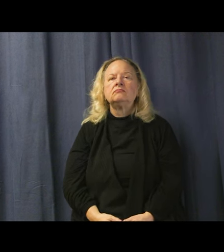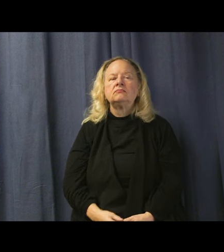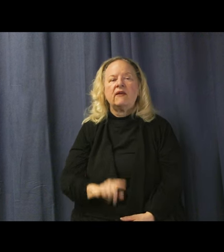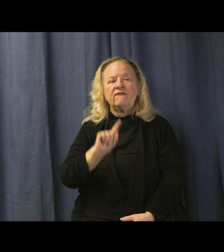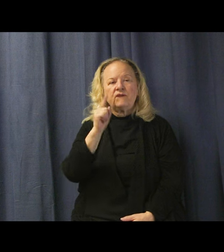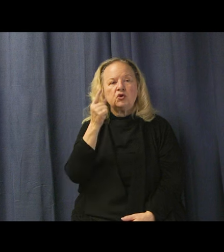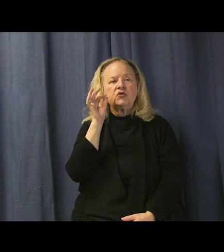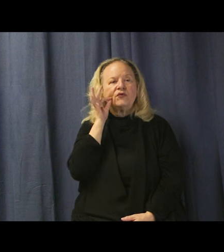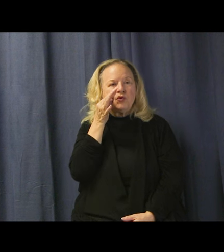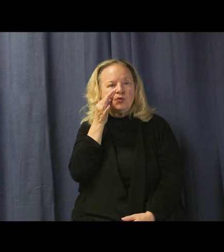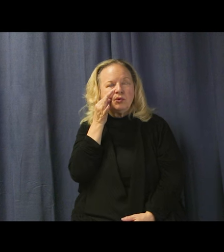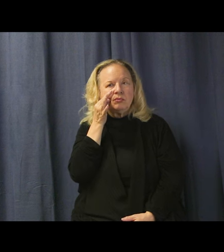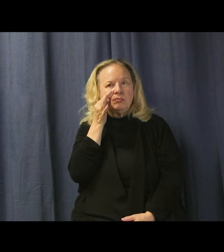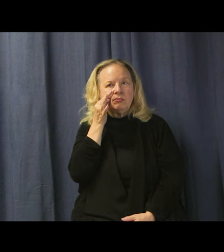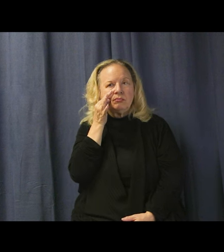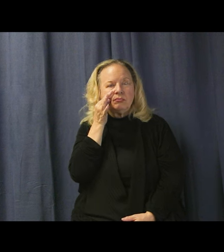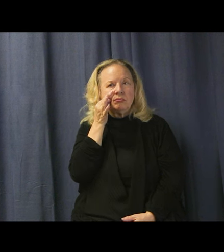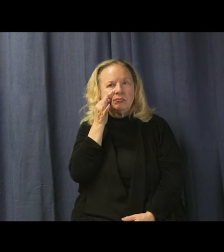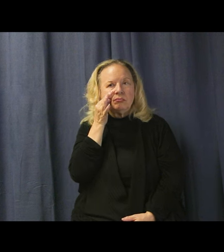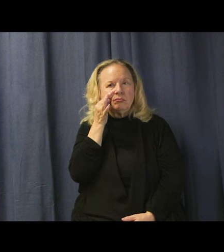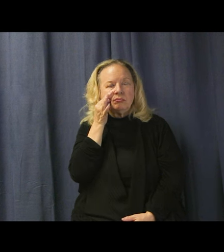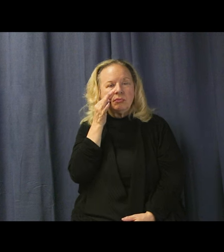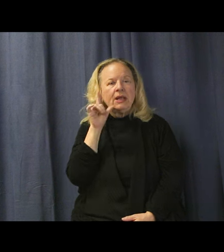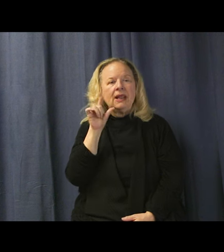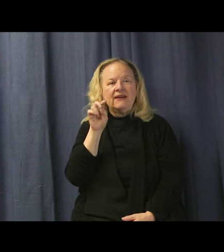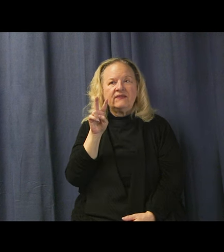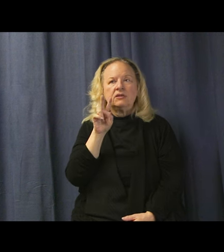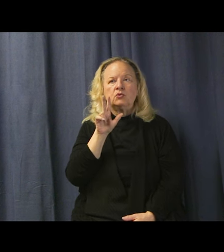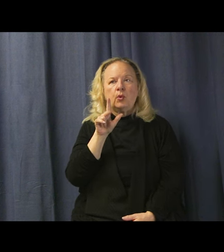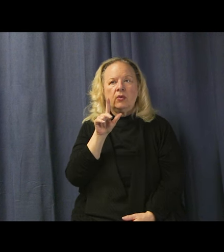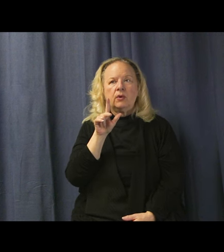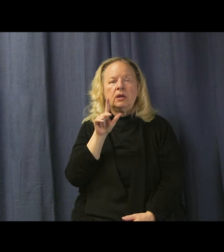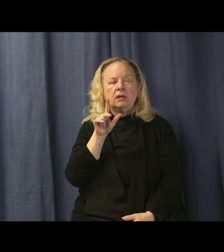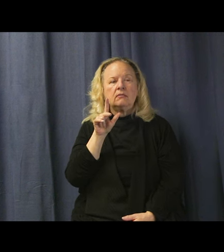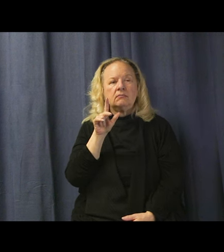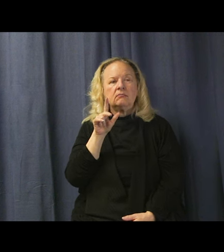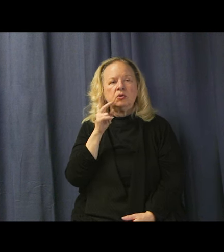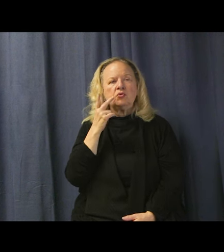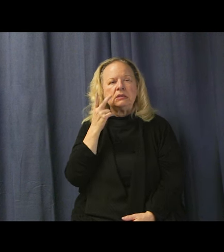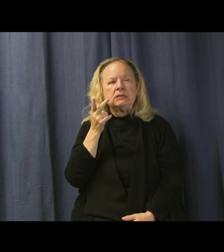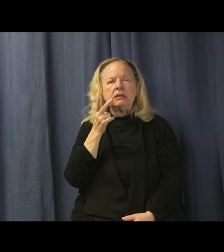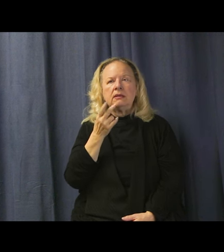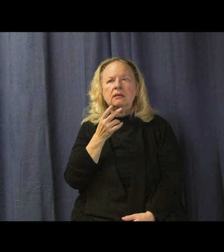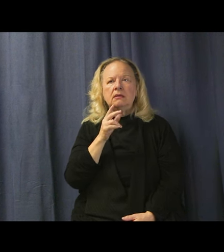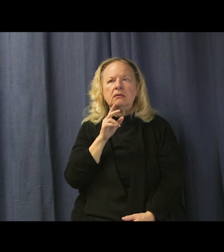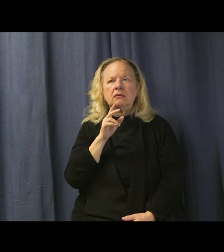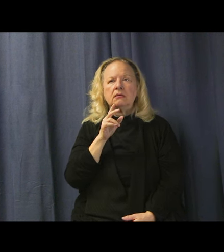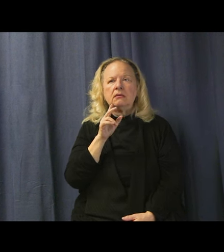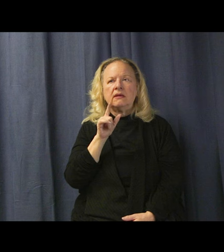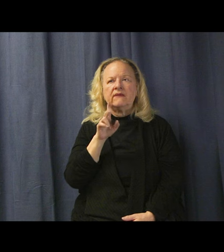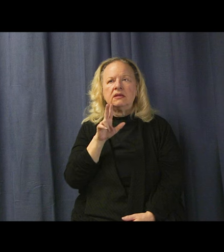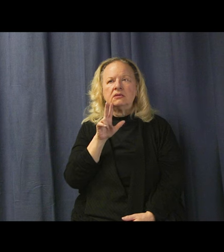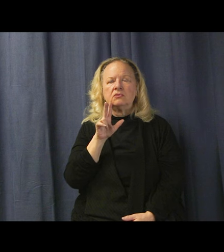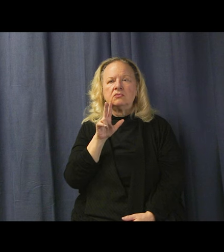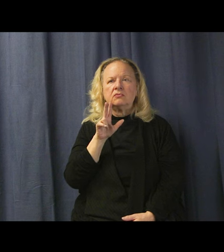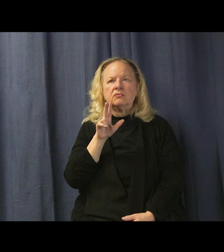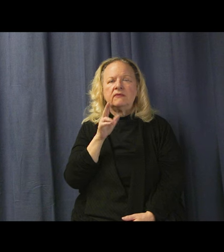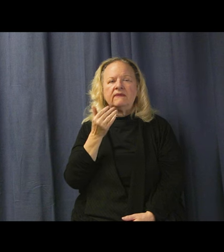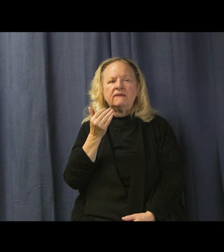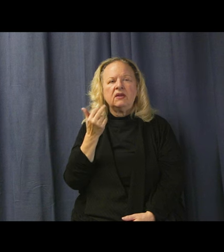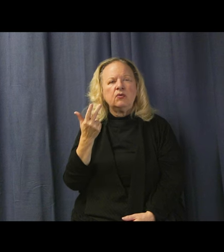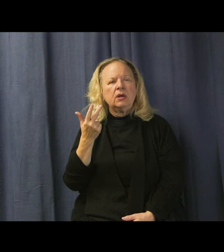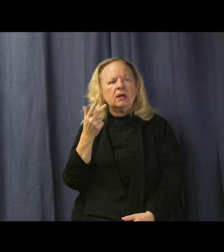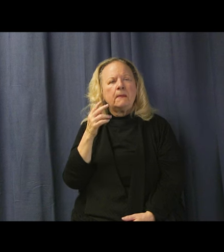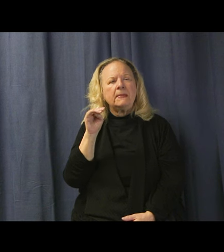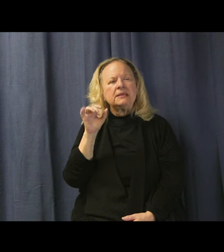First fruits. Okay, we see that in Leviticus 23:10. And in 1 Corinthians 15:23, we saw Messiah was